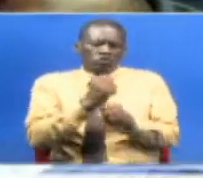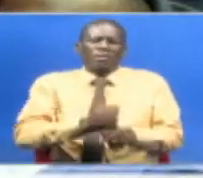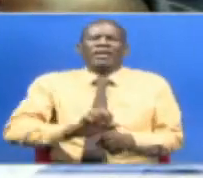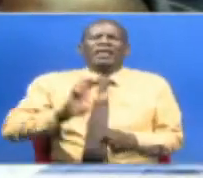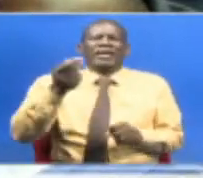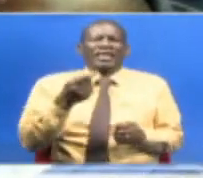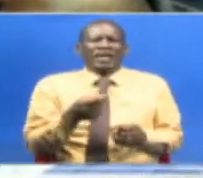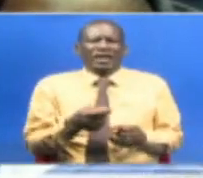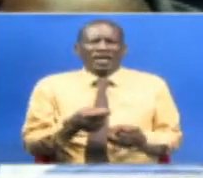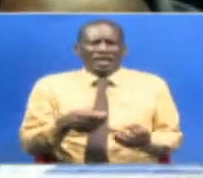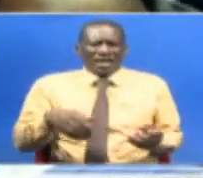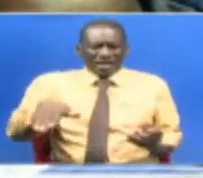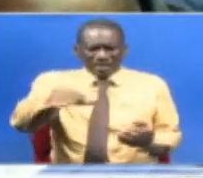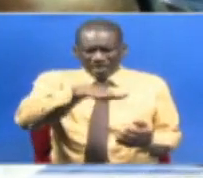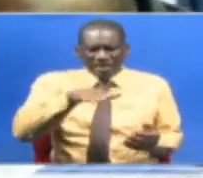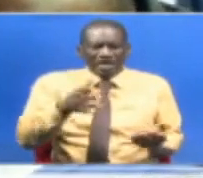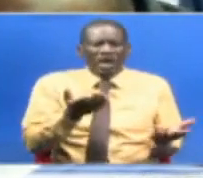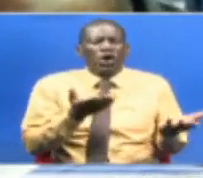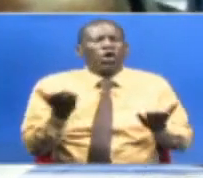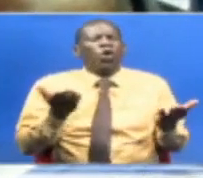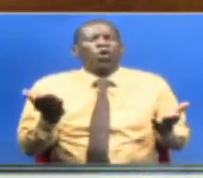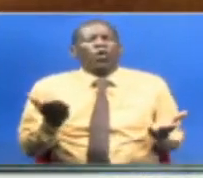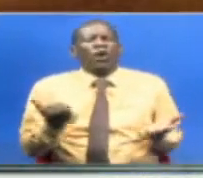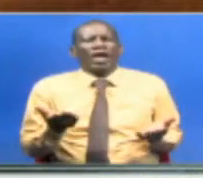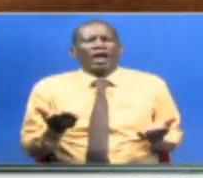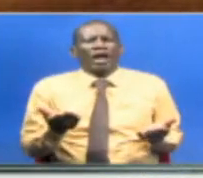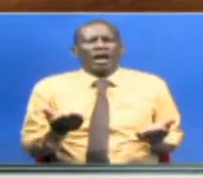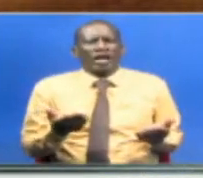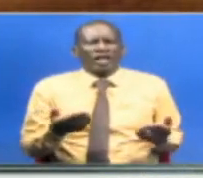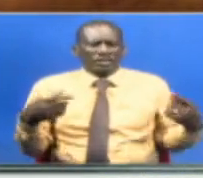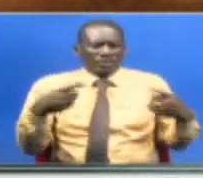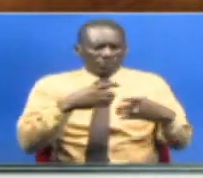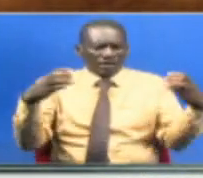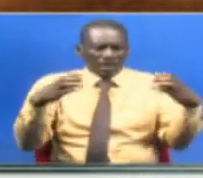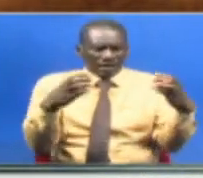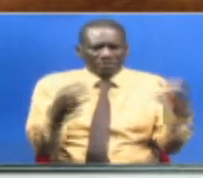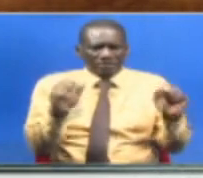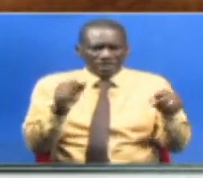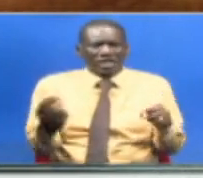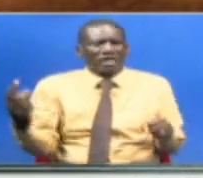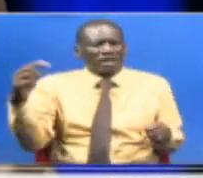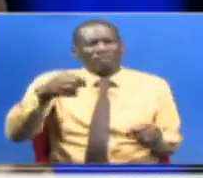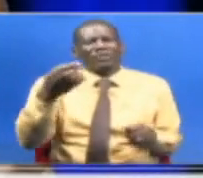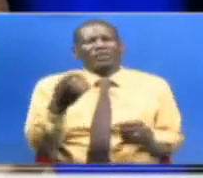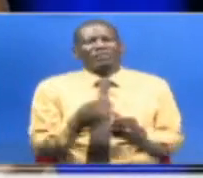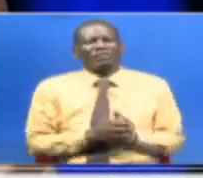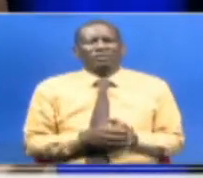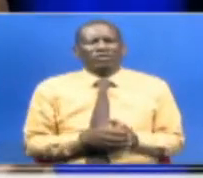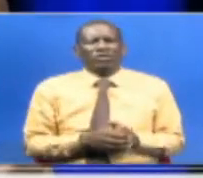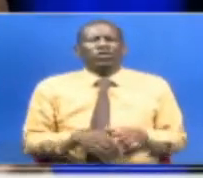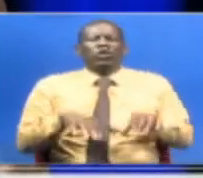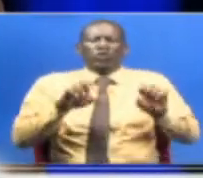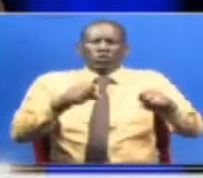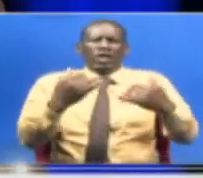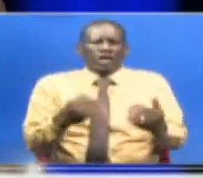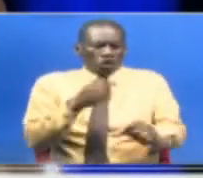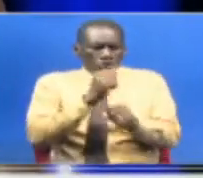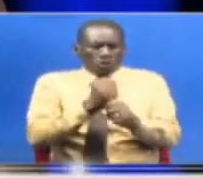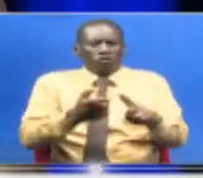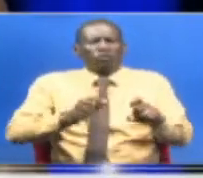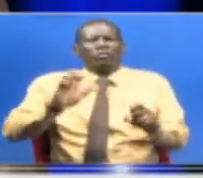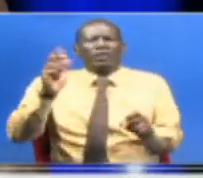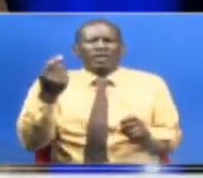a destination for the kind of companies that you run. You can now operate from Kenya